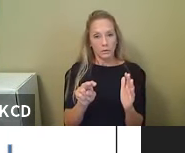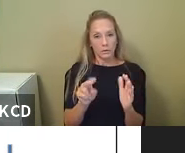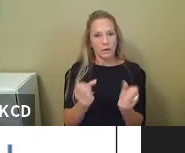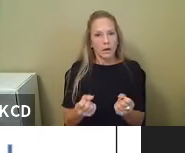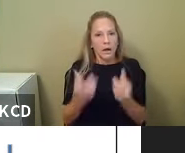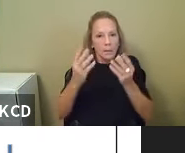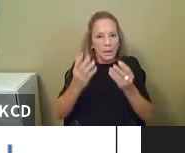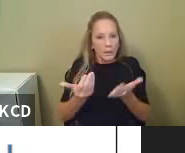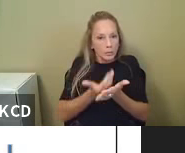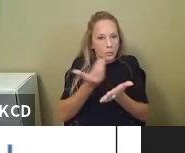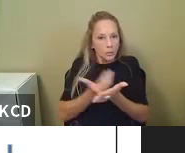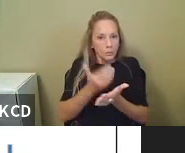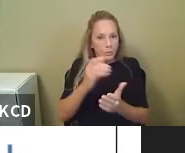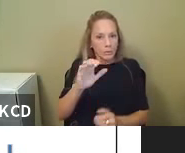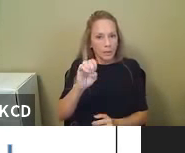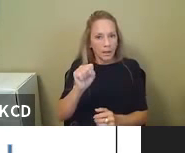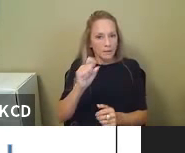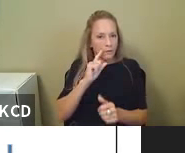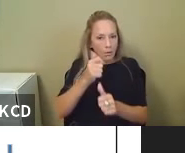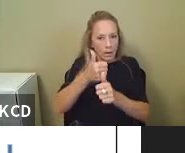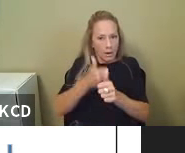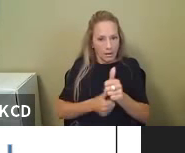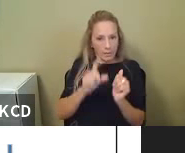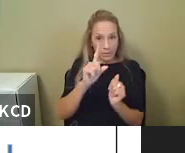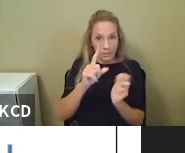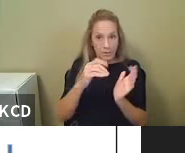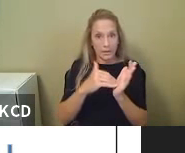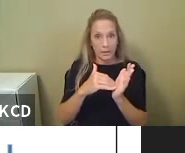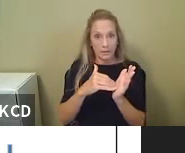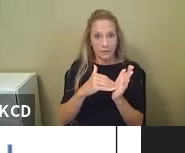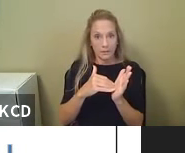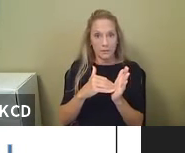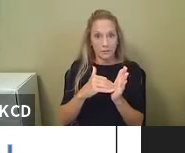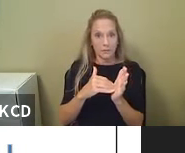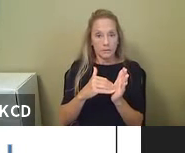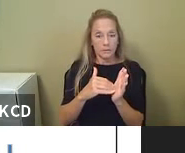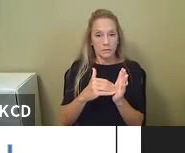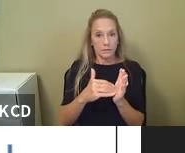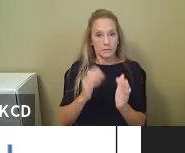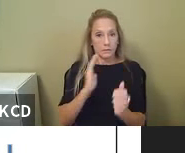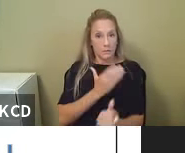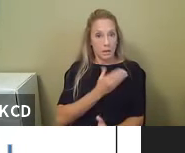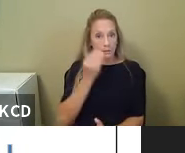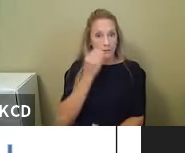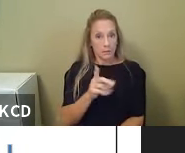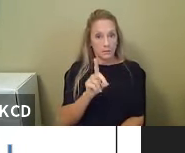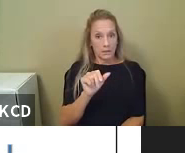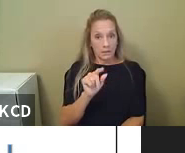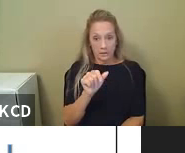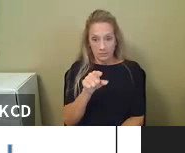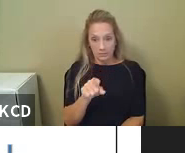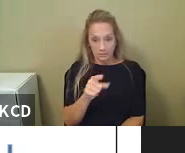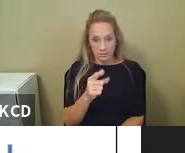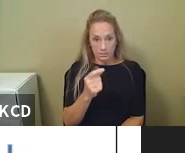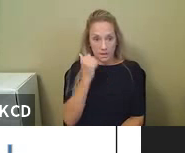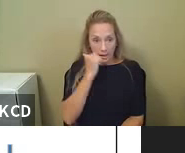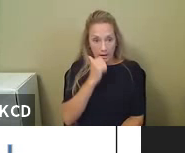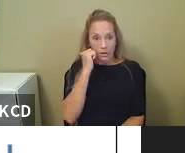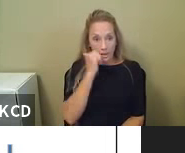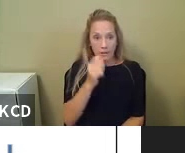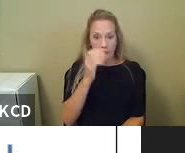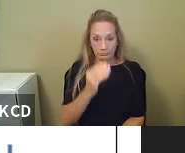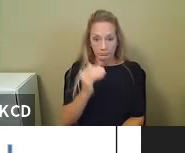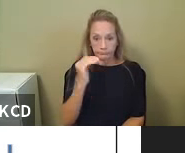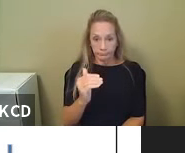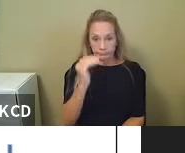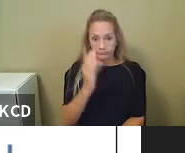cases per 100,000. And you see our data day by day where we've been,